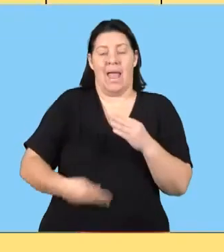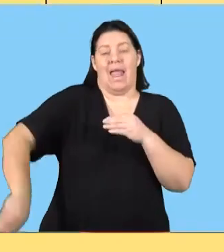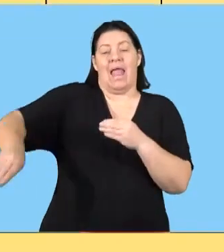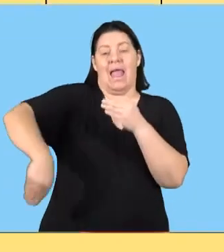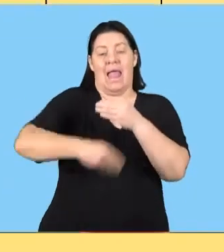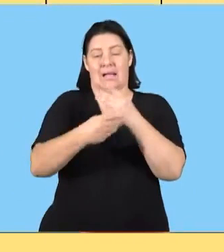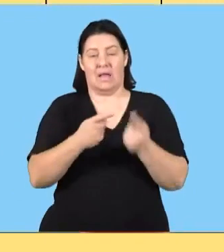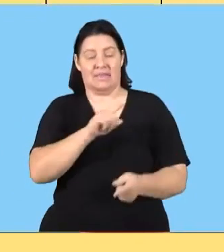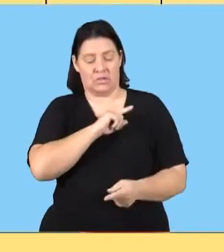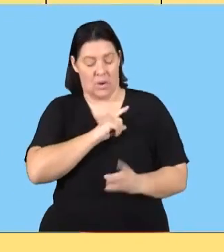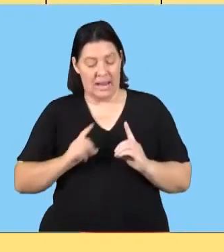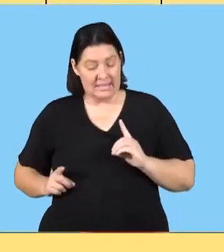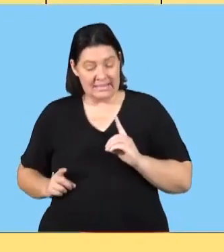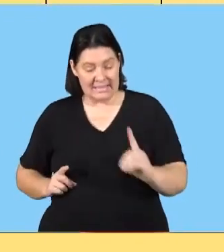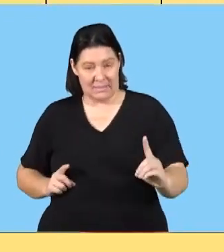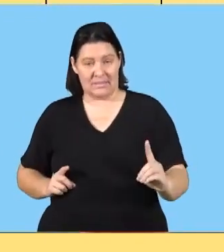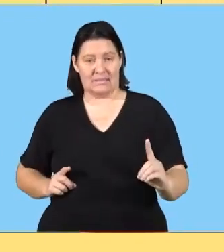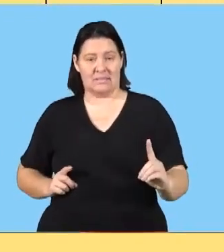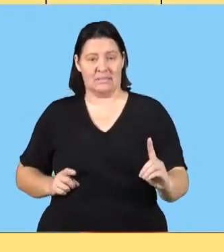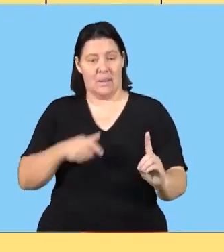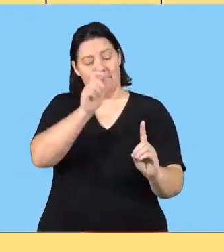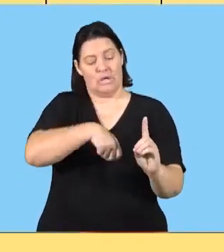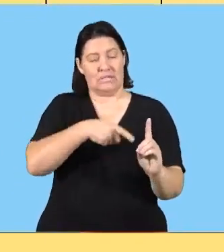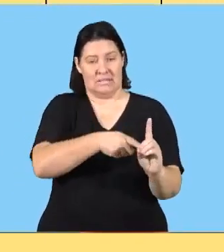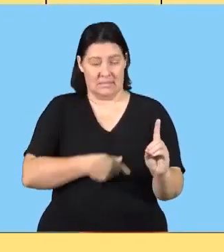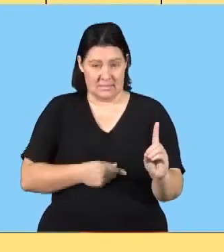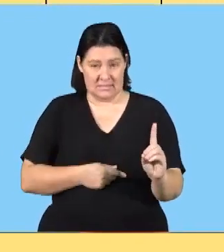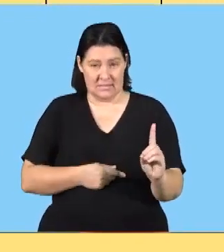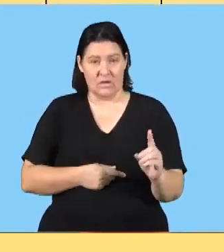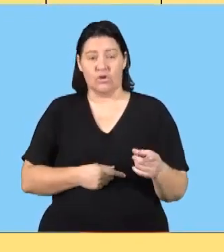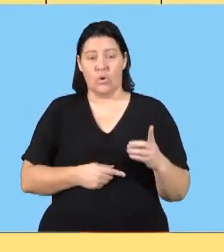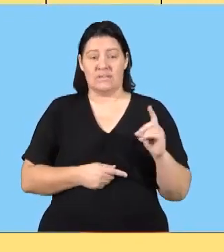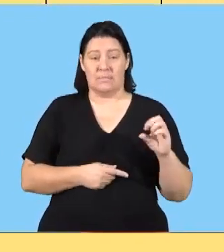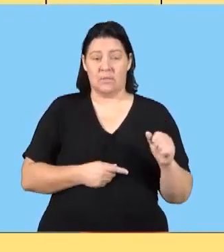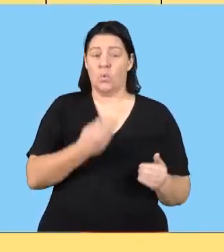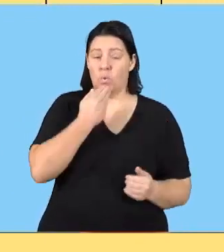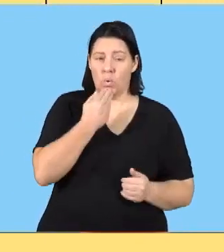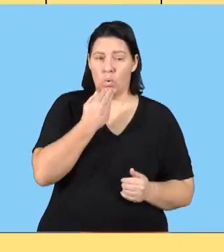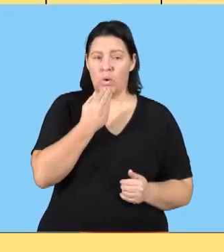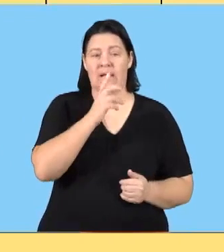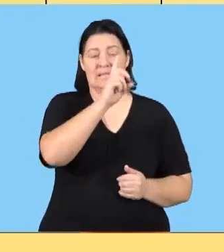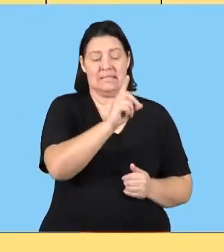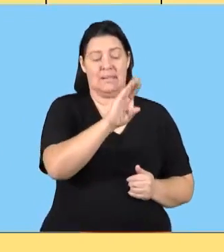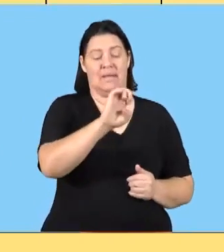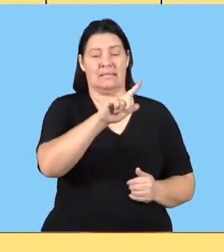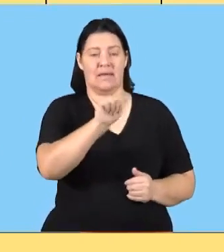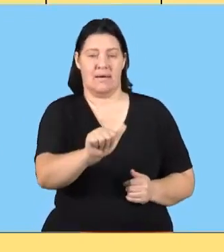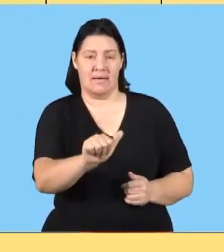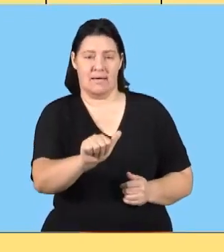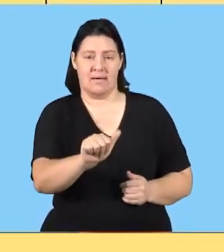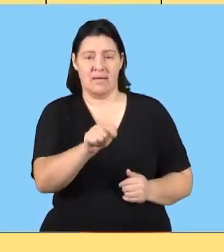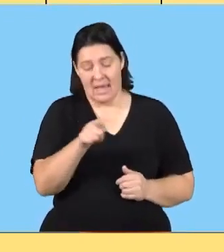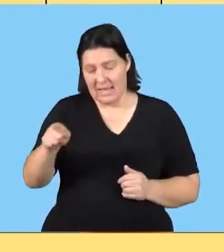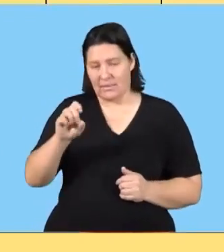to debit this particular debtor. So we debit D Better. And there is